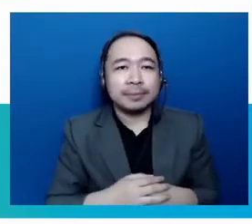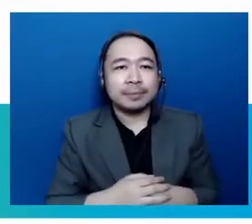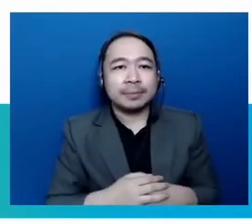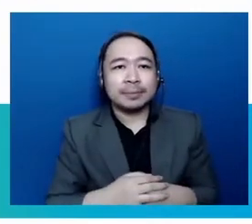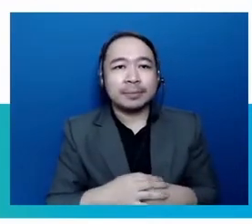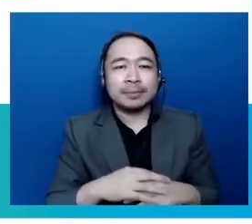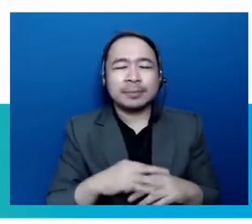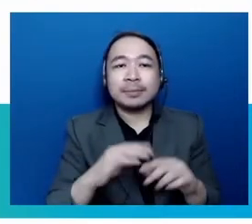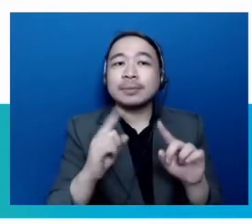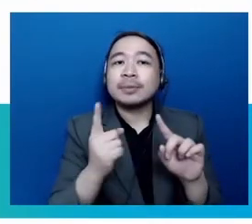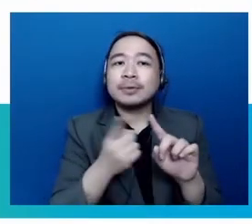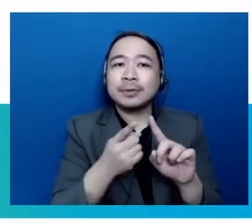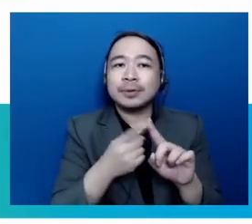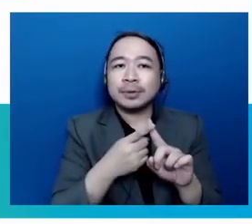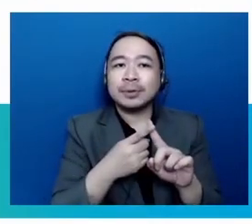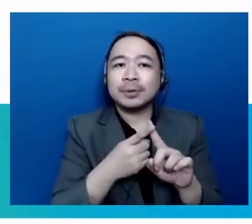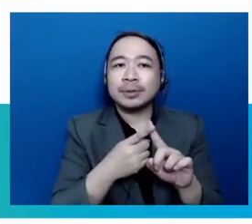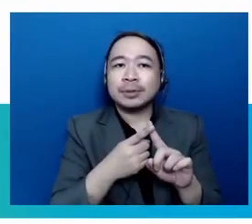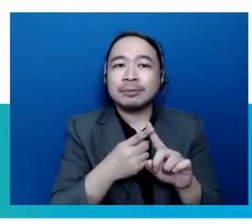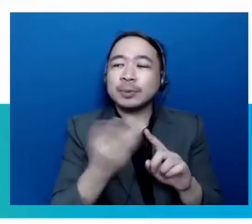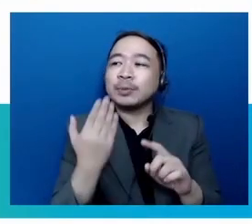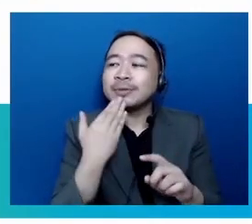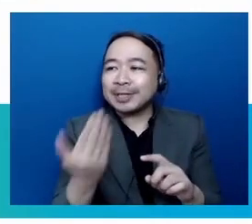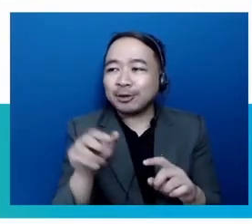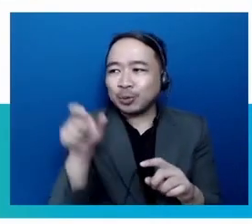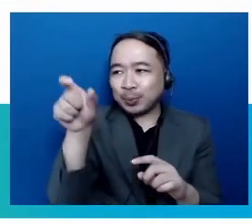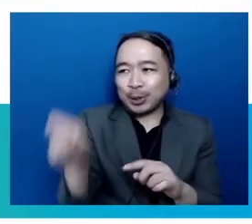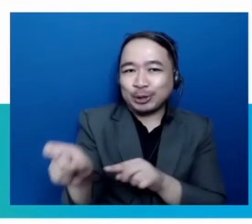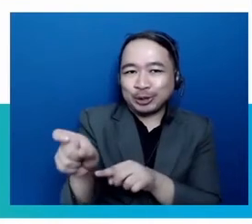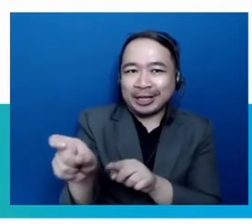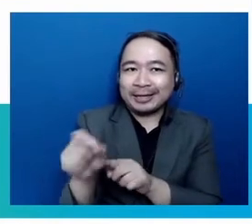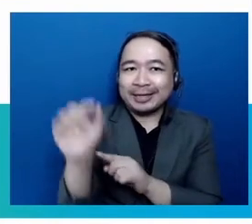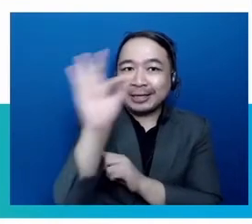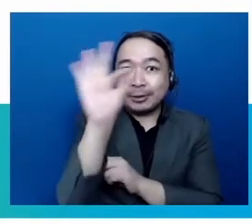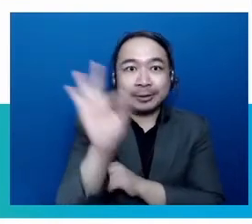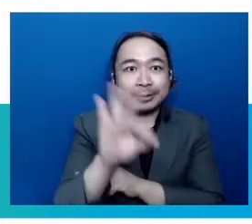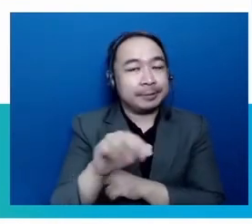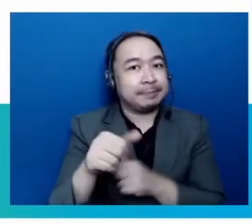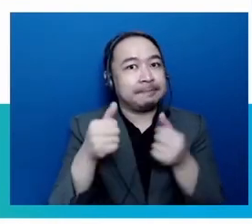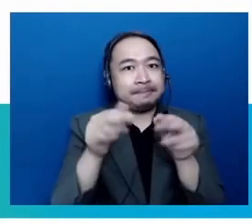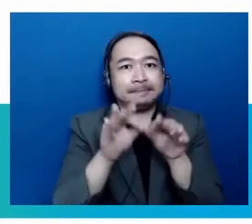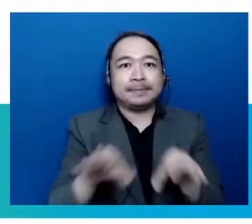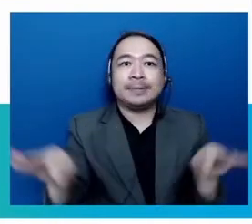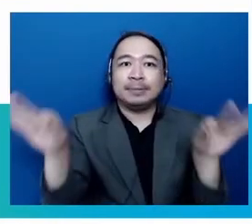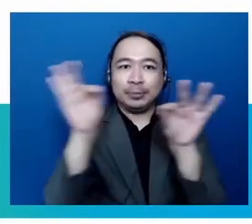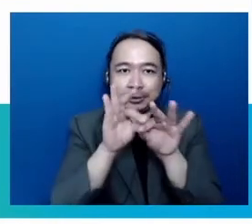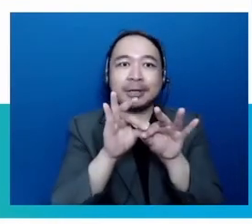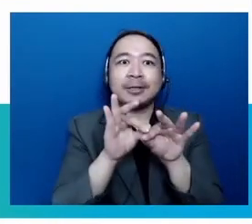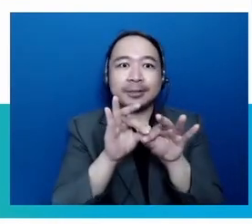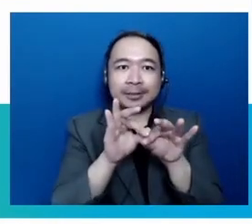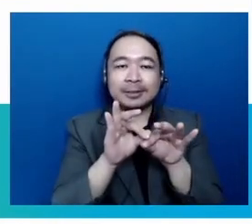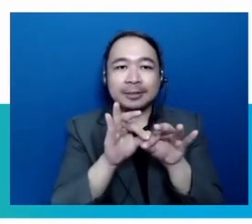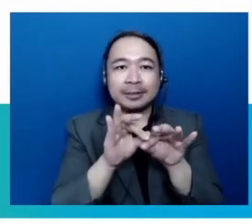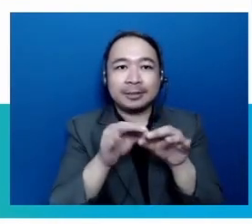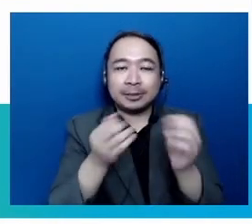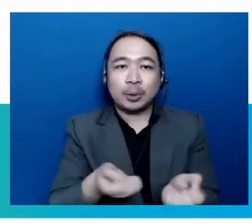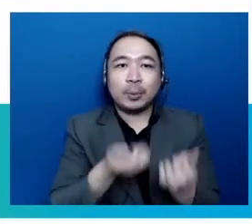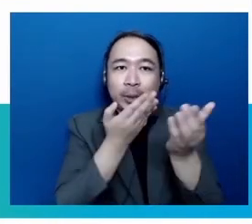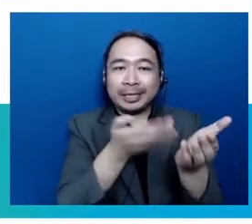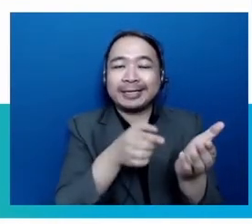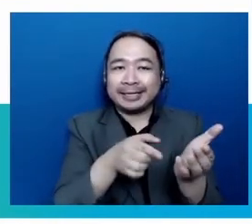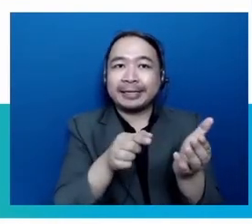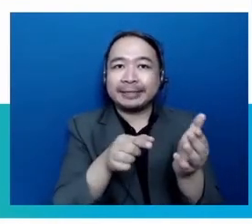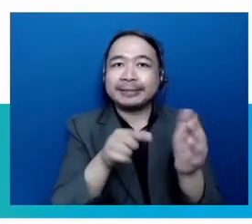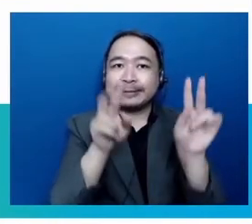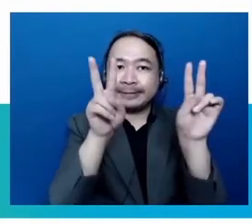all want to thank the person who asked the question for this very pertinent, for bringing up this very pertinent